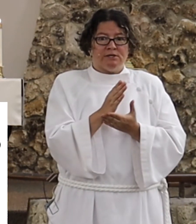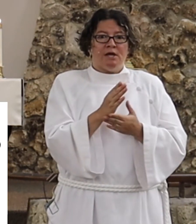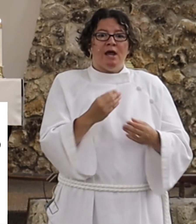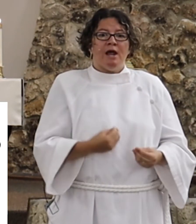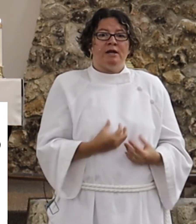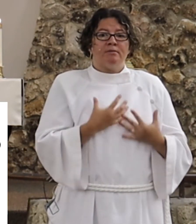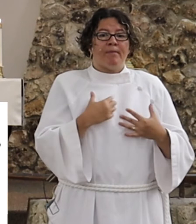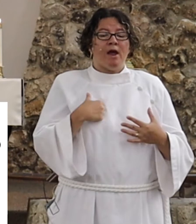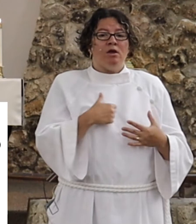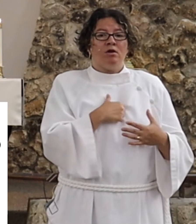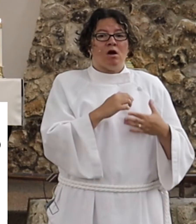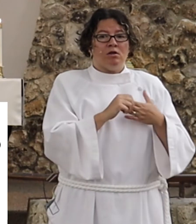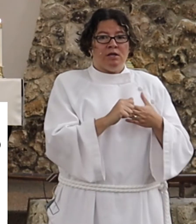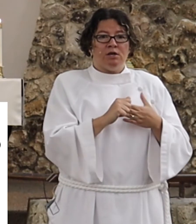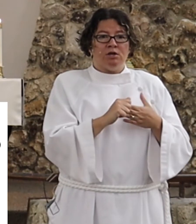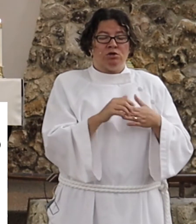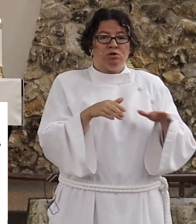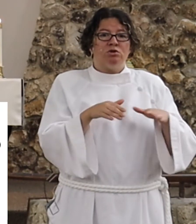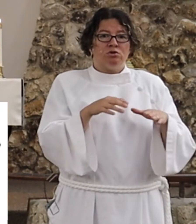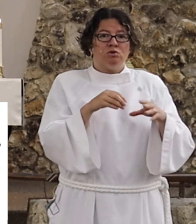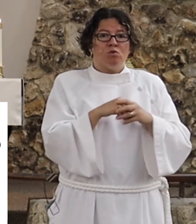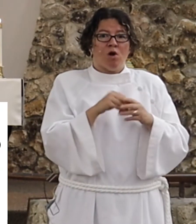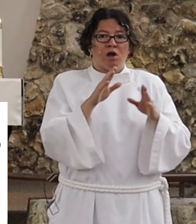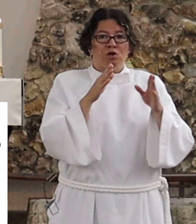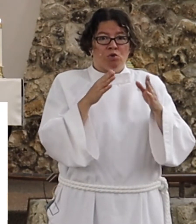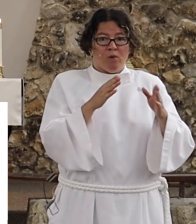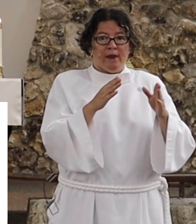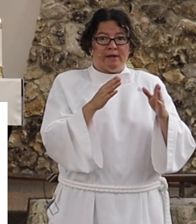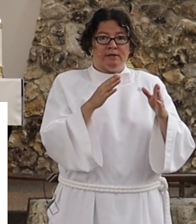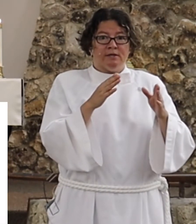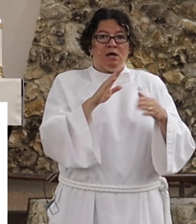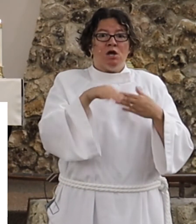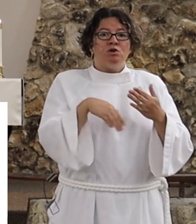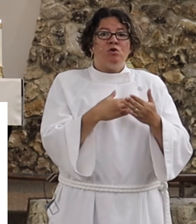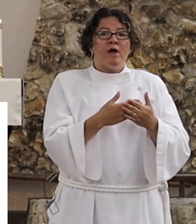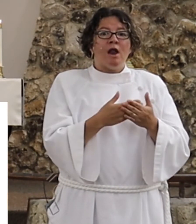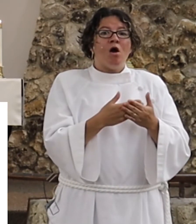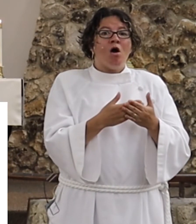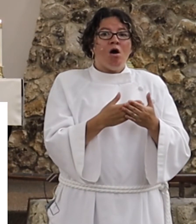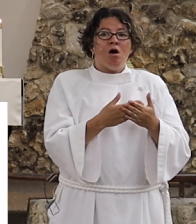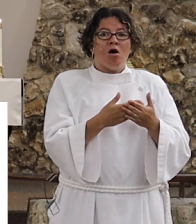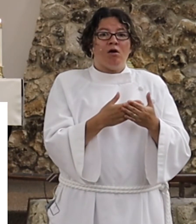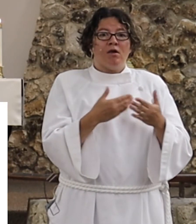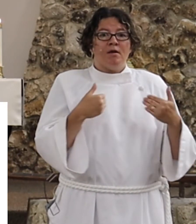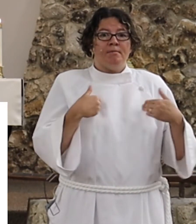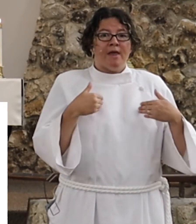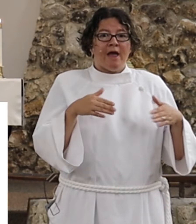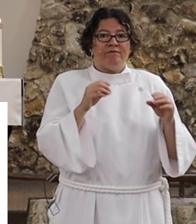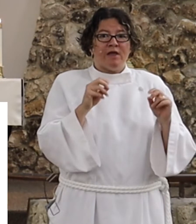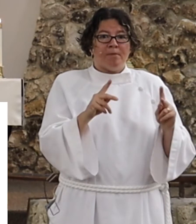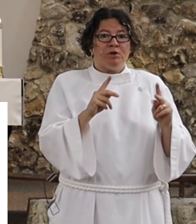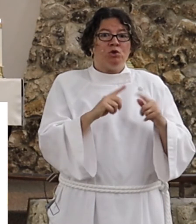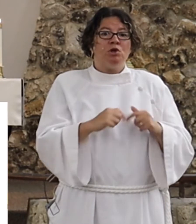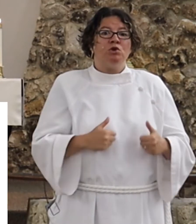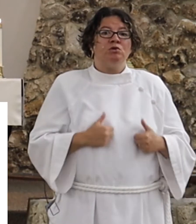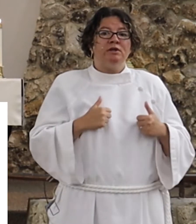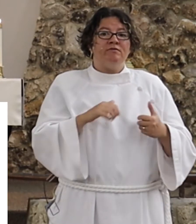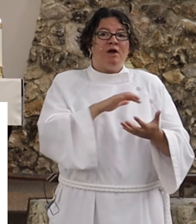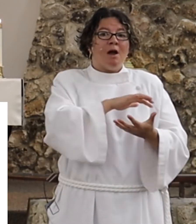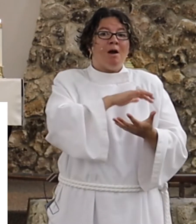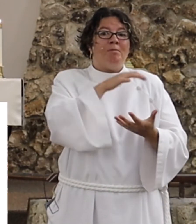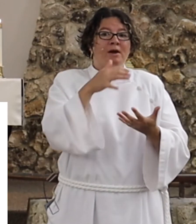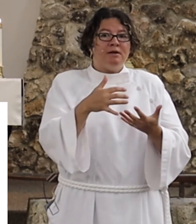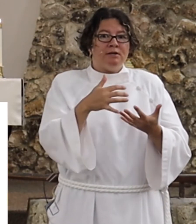righteousness, and inspire our leader to walk in your way, so that all may have the opportunity to